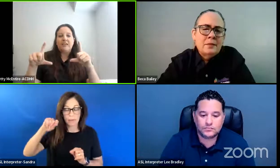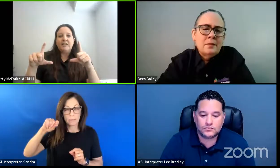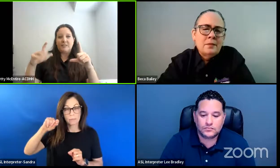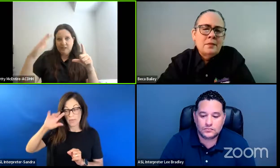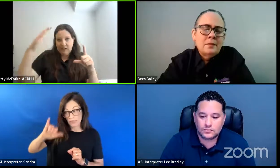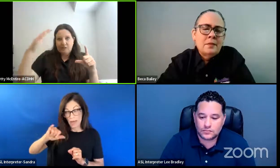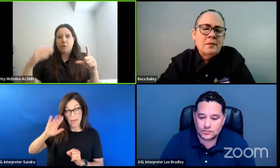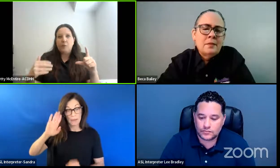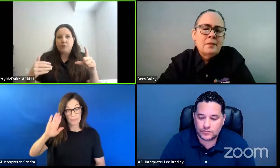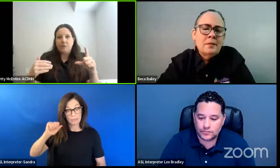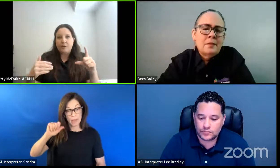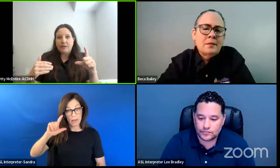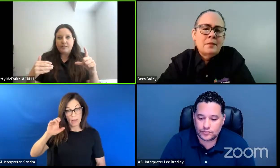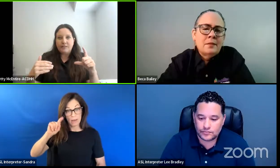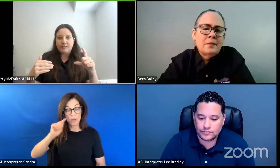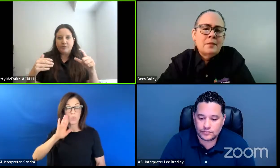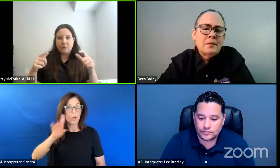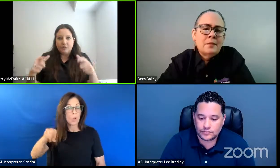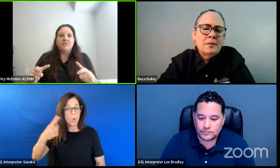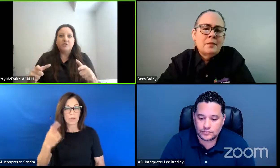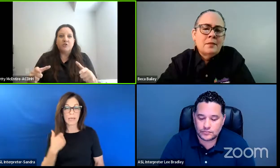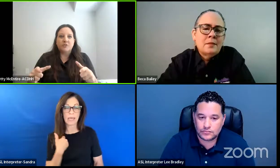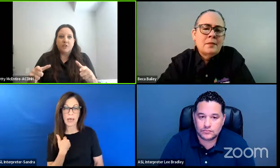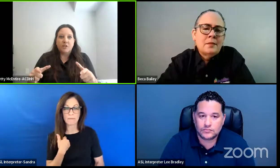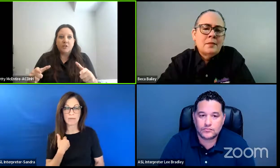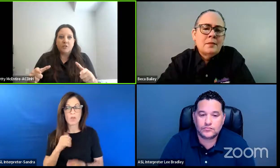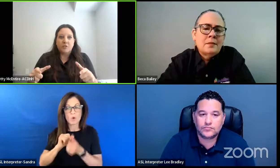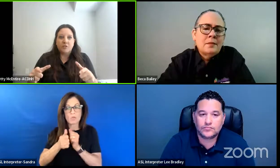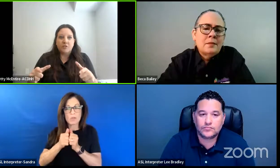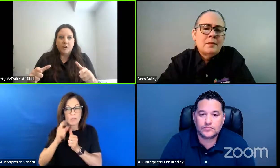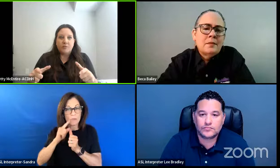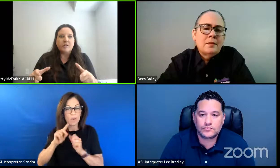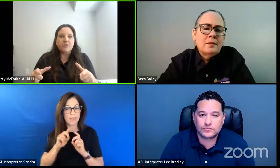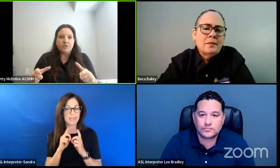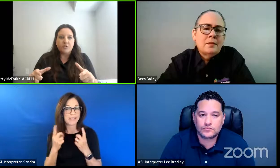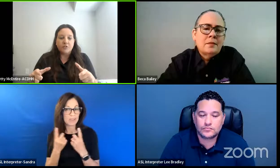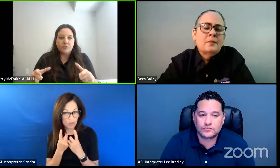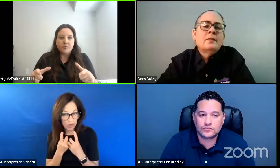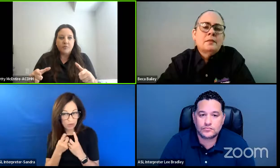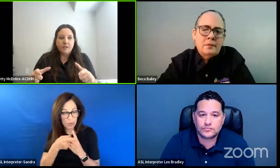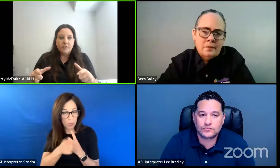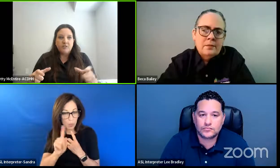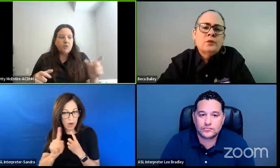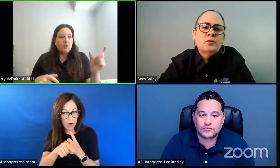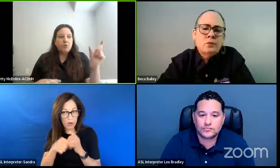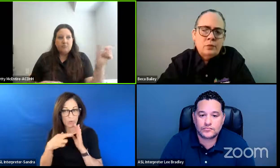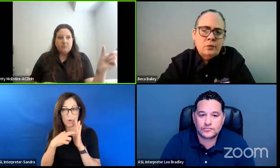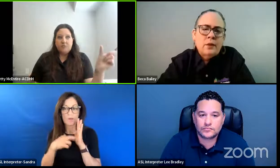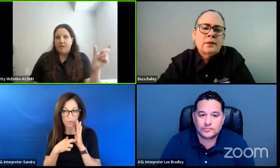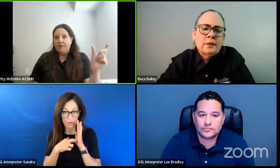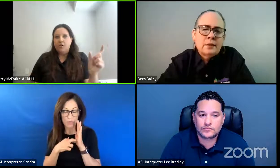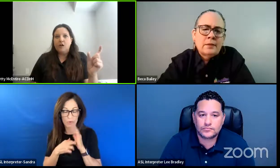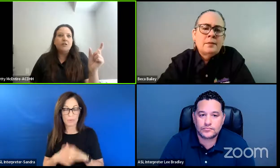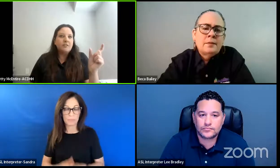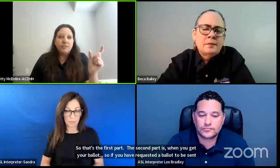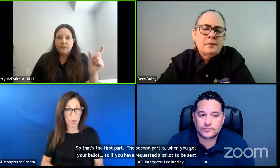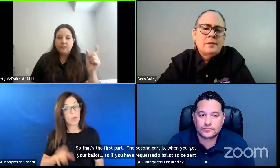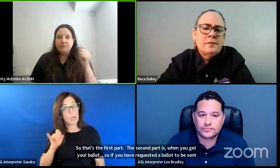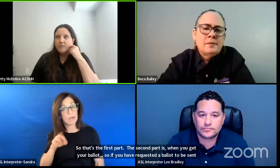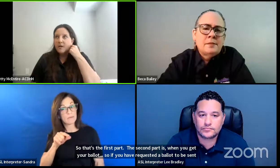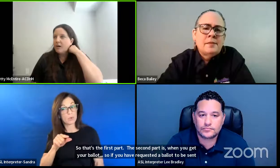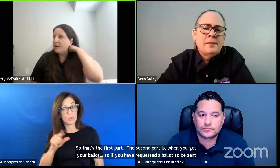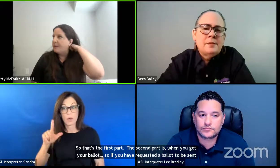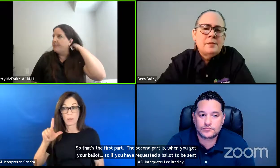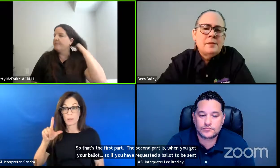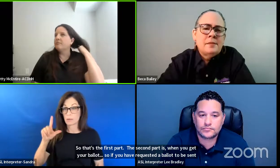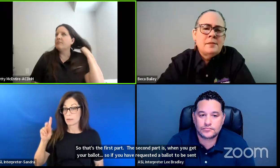going to get is going to have only the races for the districts that you're registered to. So if you're LD,